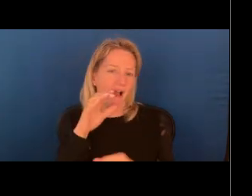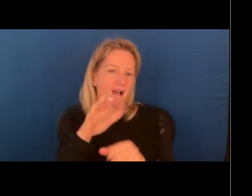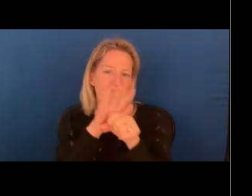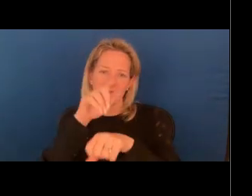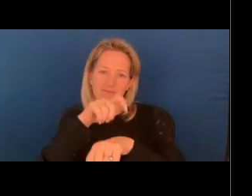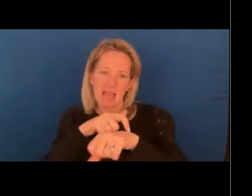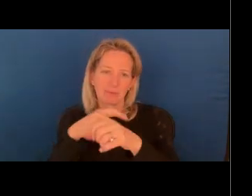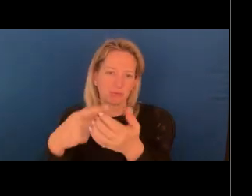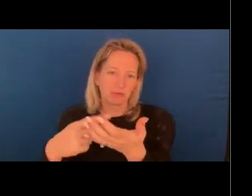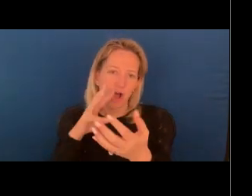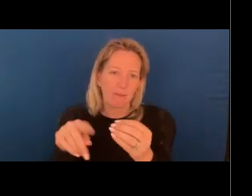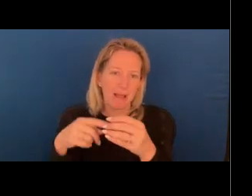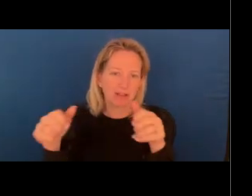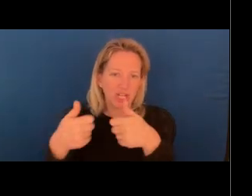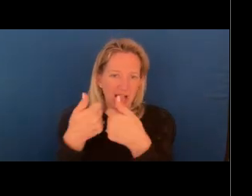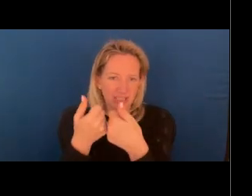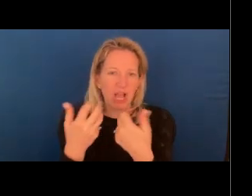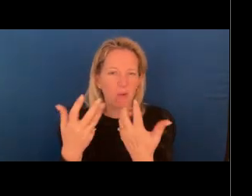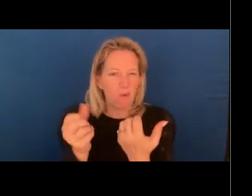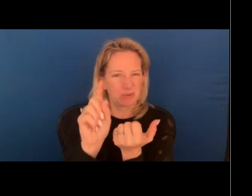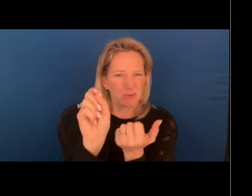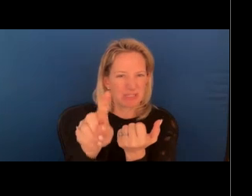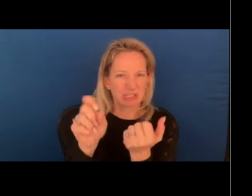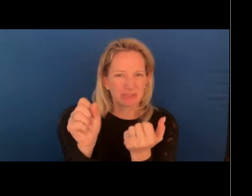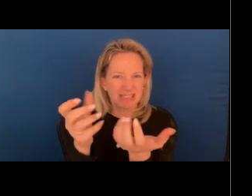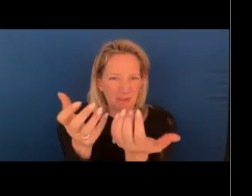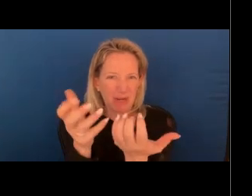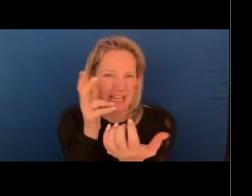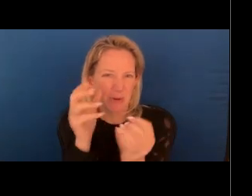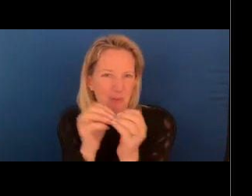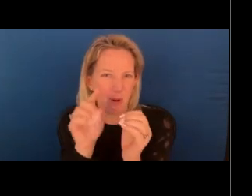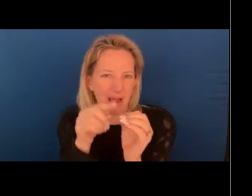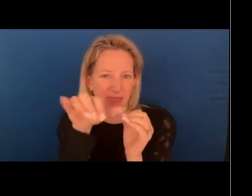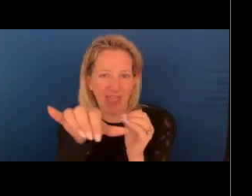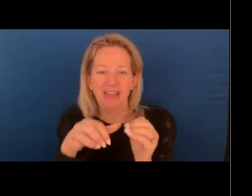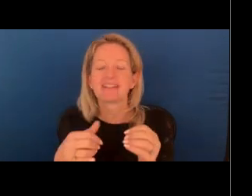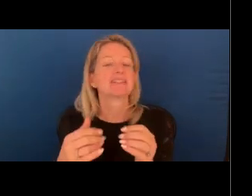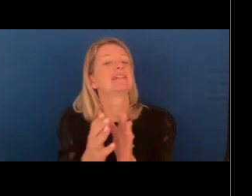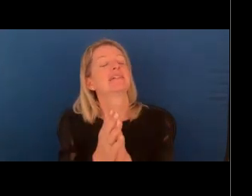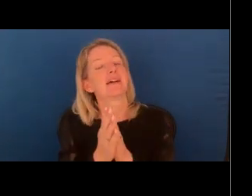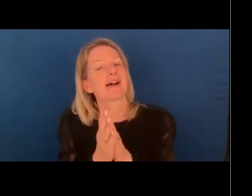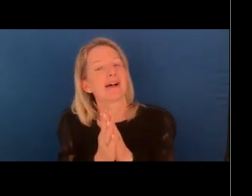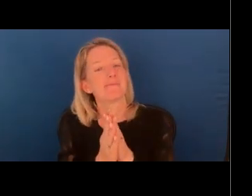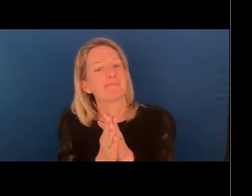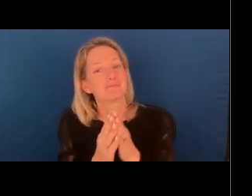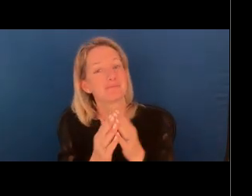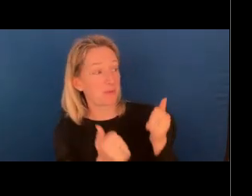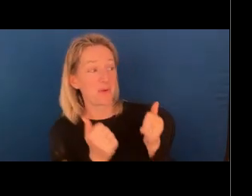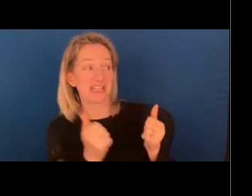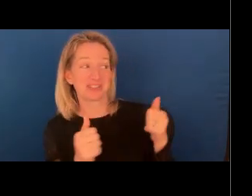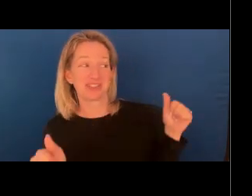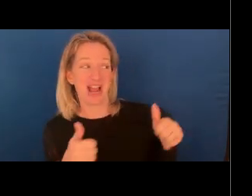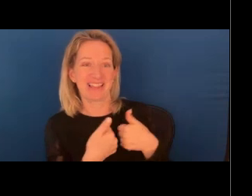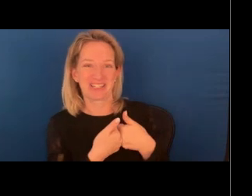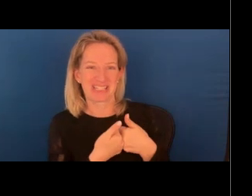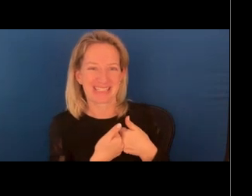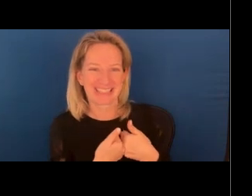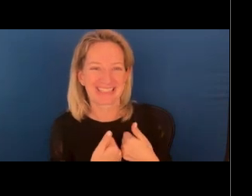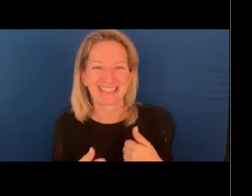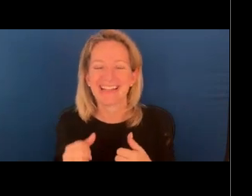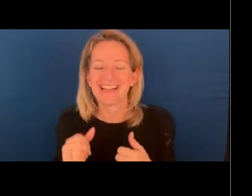wanted to pose this question so you could, because I want to hear more about that. Which challenges? I'm sorry, so